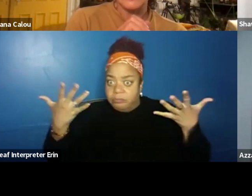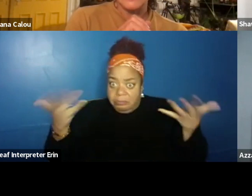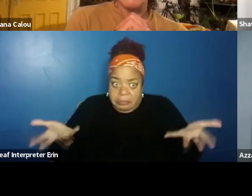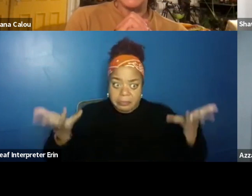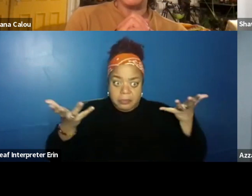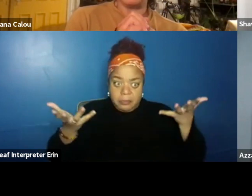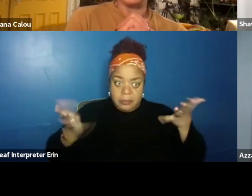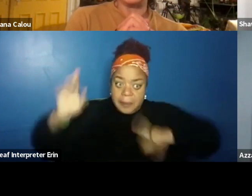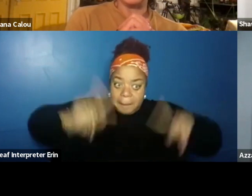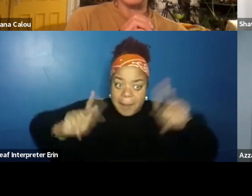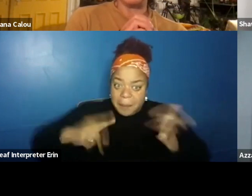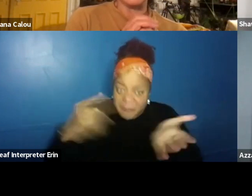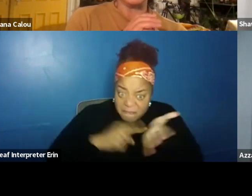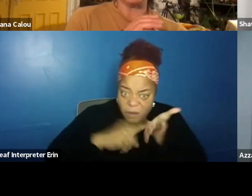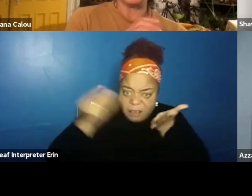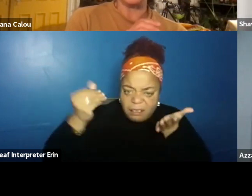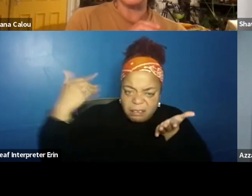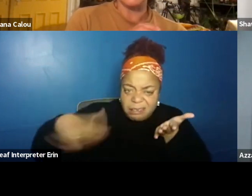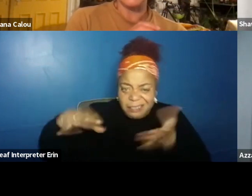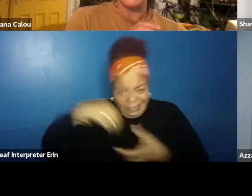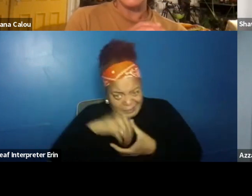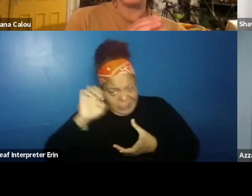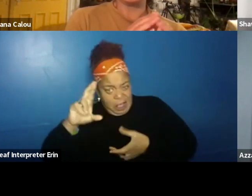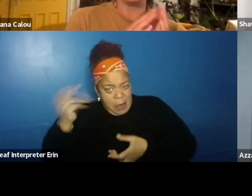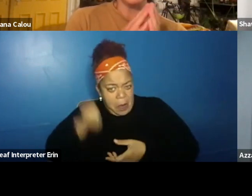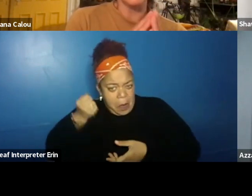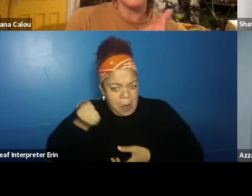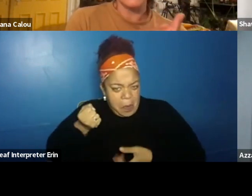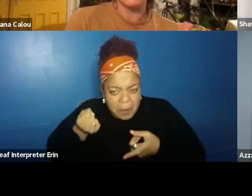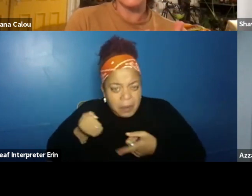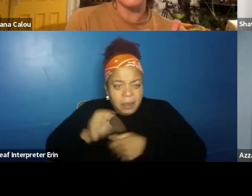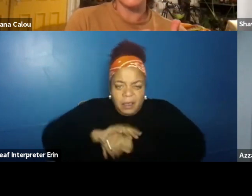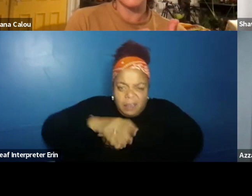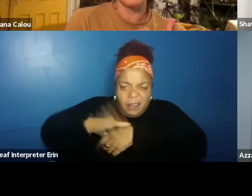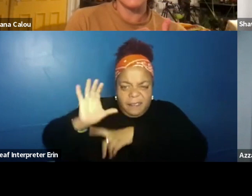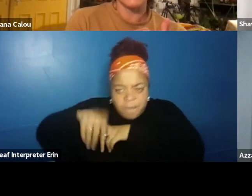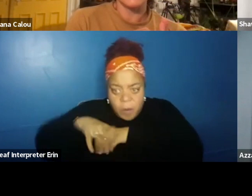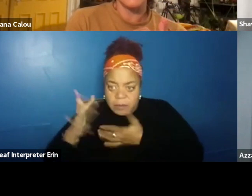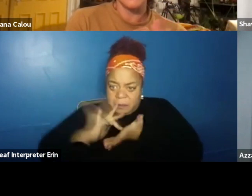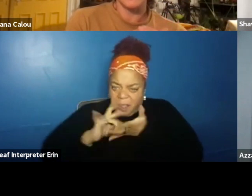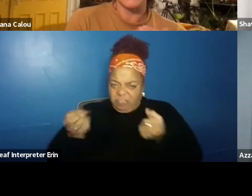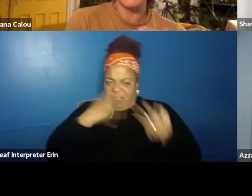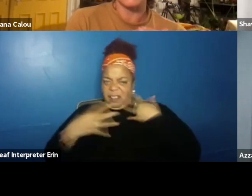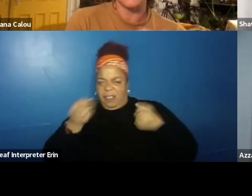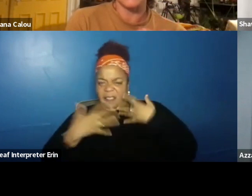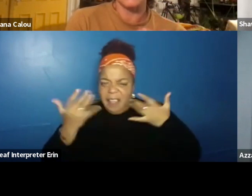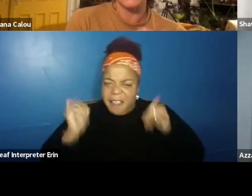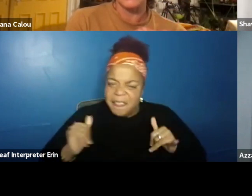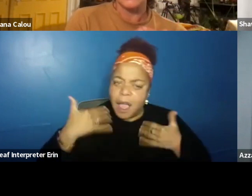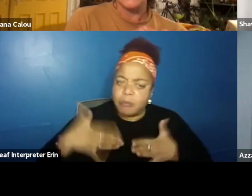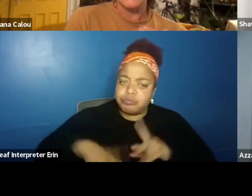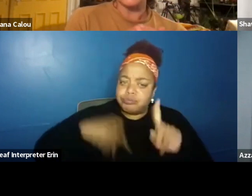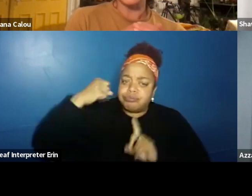medication, many of which, when applied involuntarily, have been shown to increase suicide rates in the year